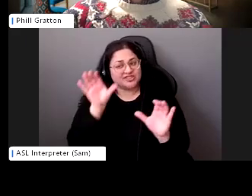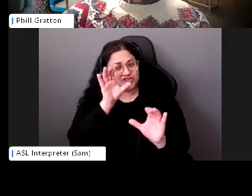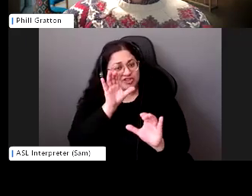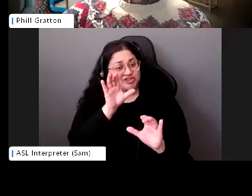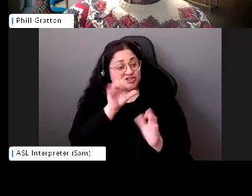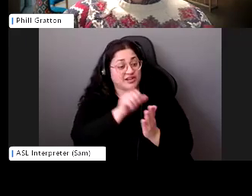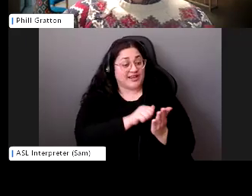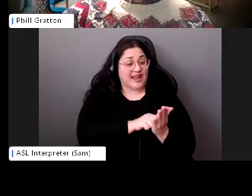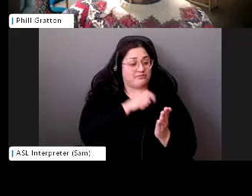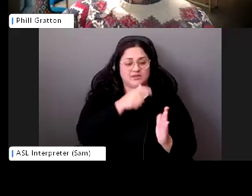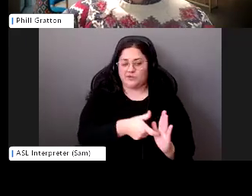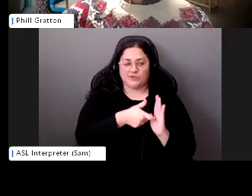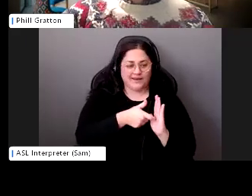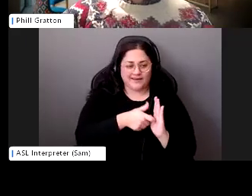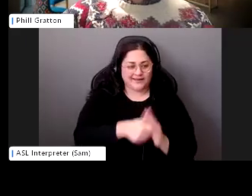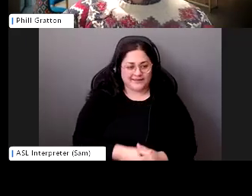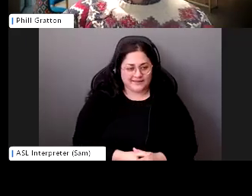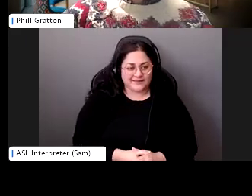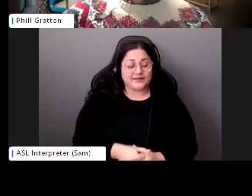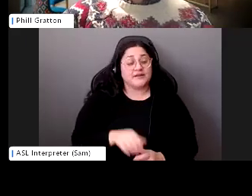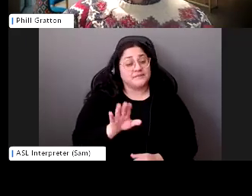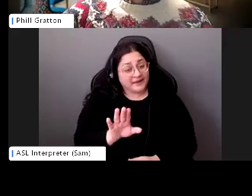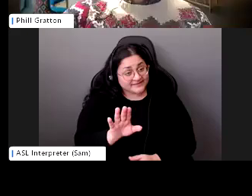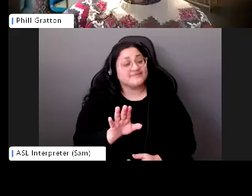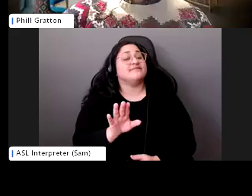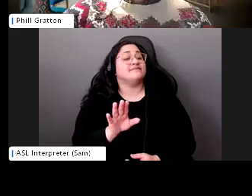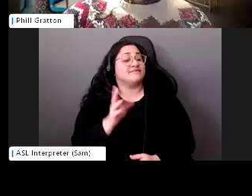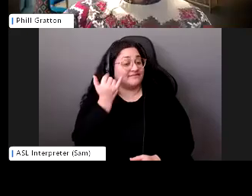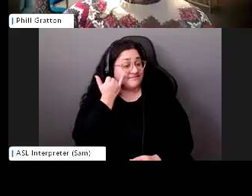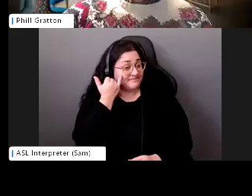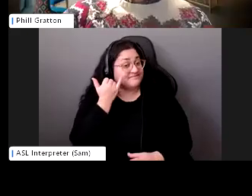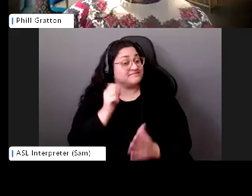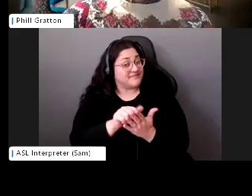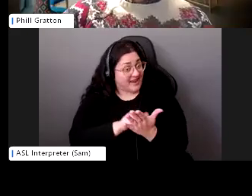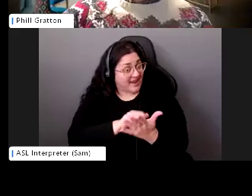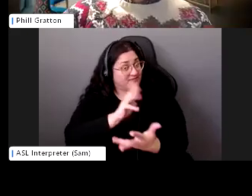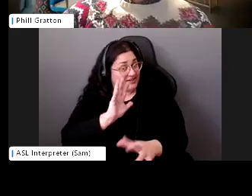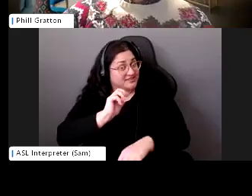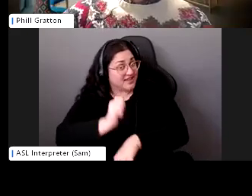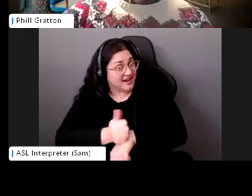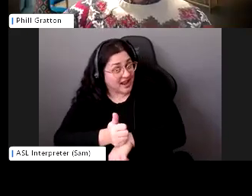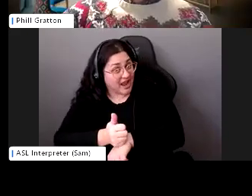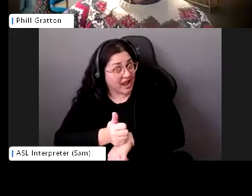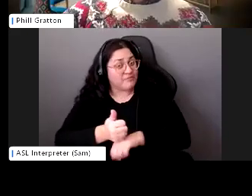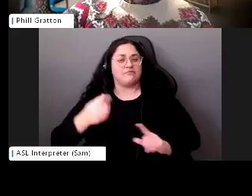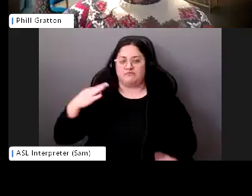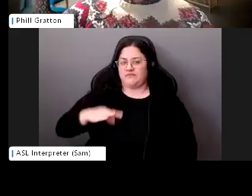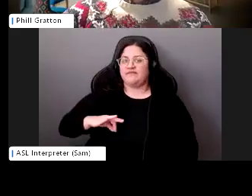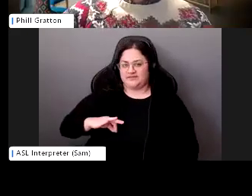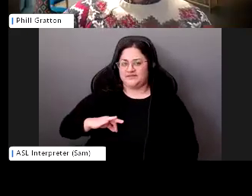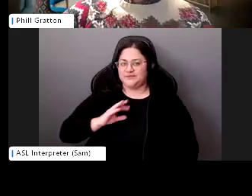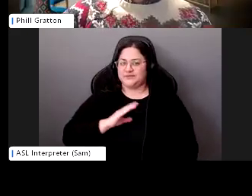registering. But there is an advantage to actually registering to have a specific account. It's still